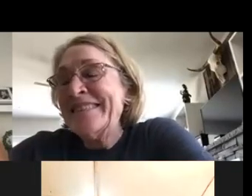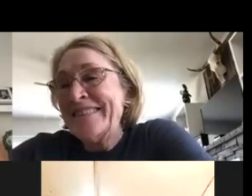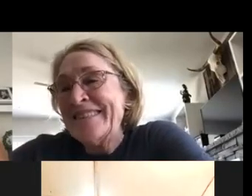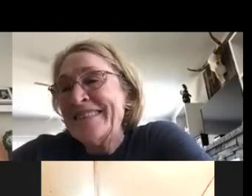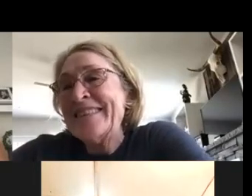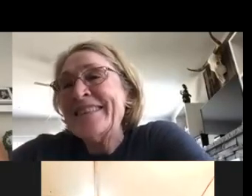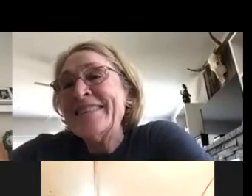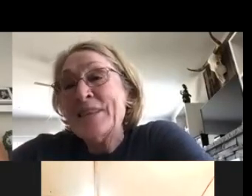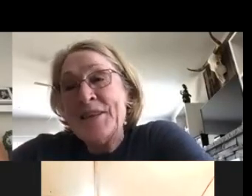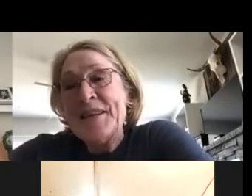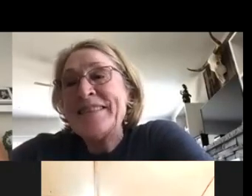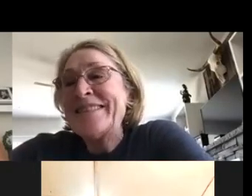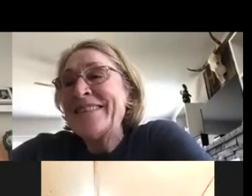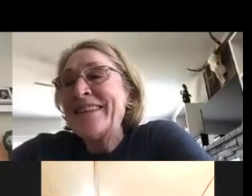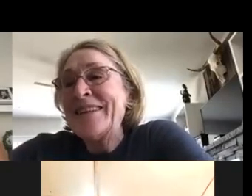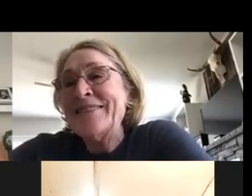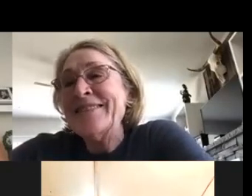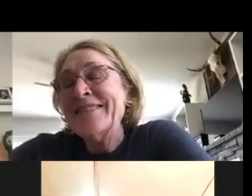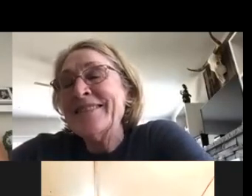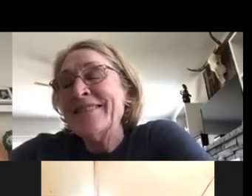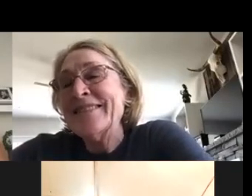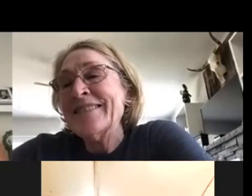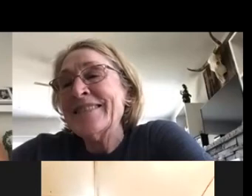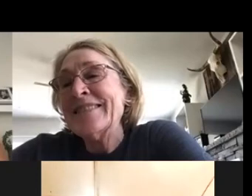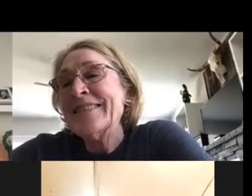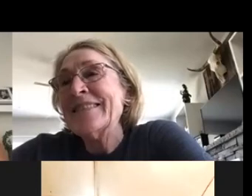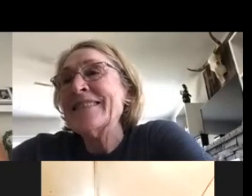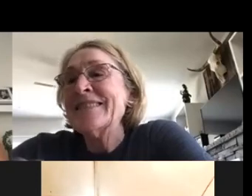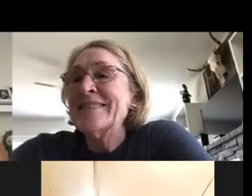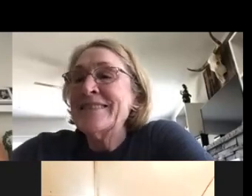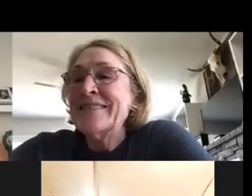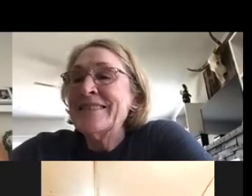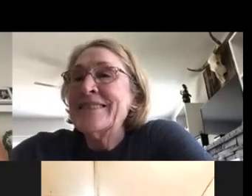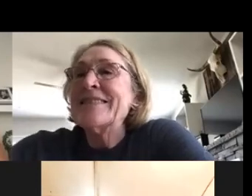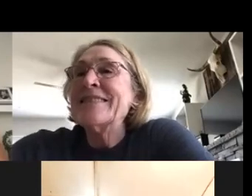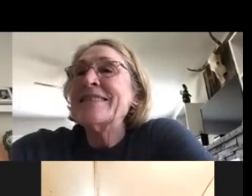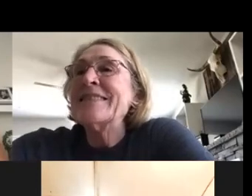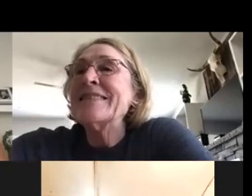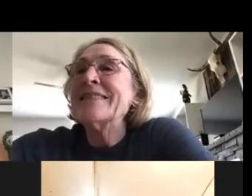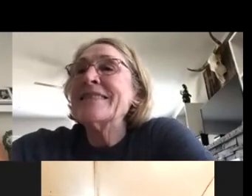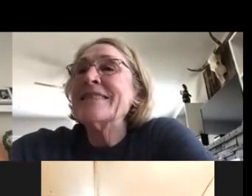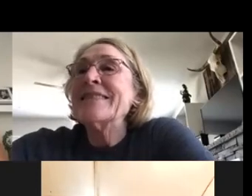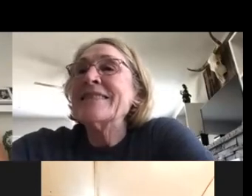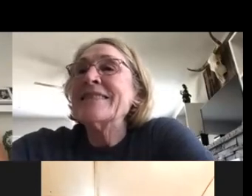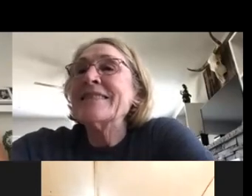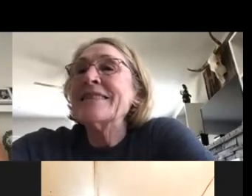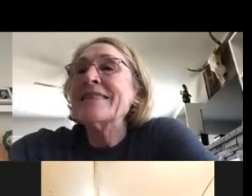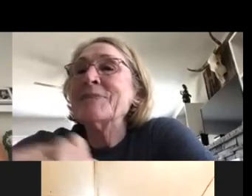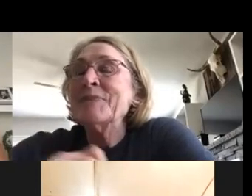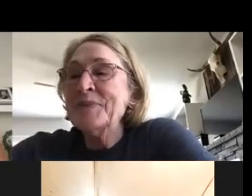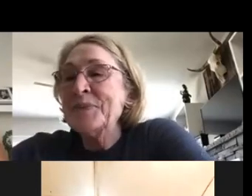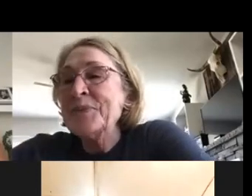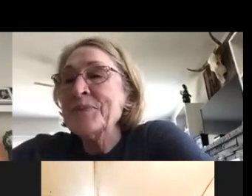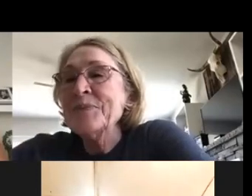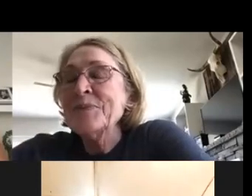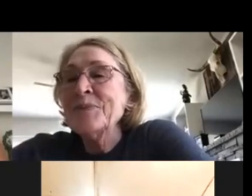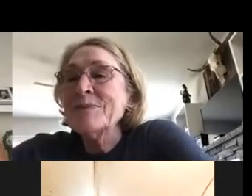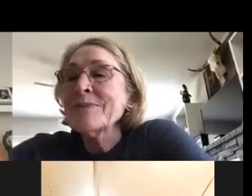Ben. Yes. For sending all of you to the Kingdom School. So God bless